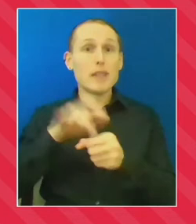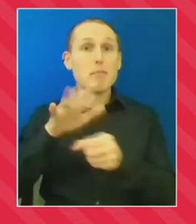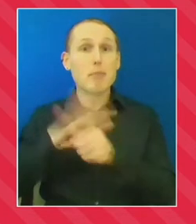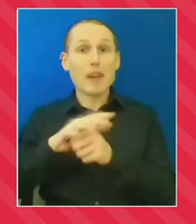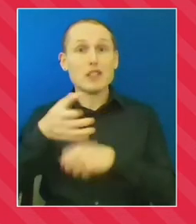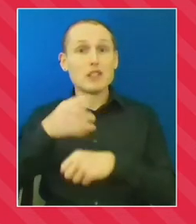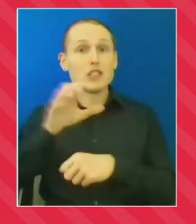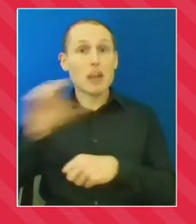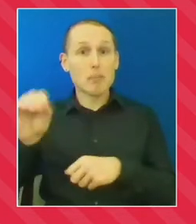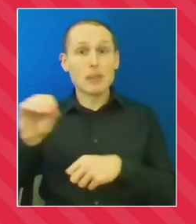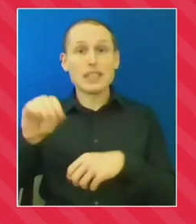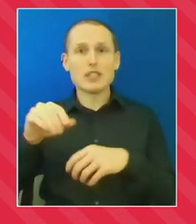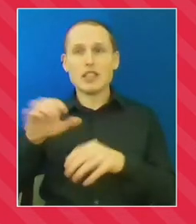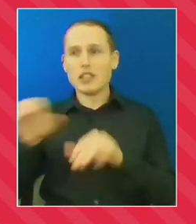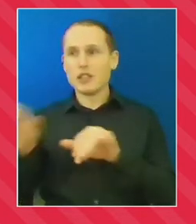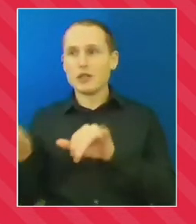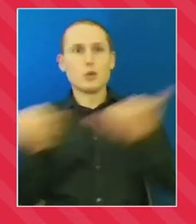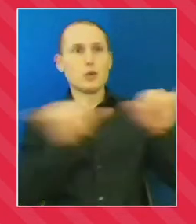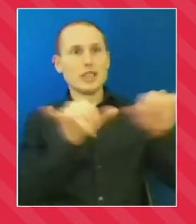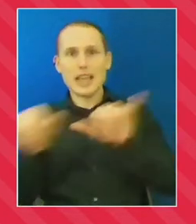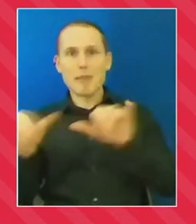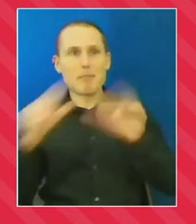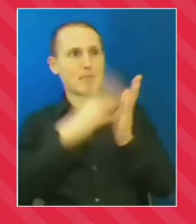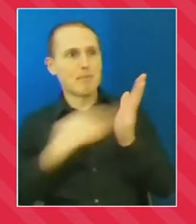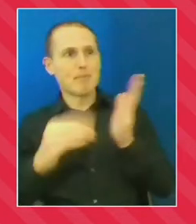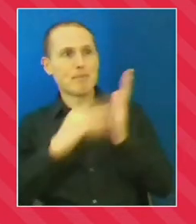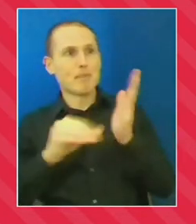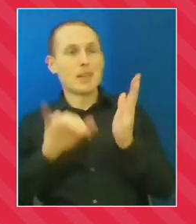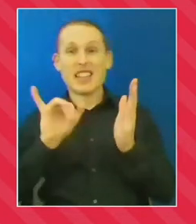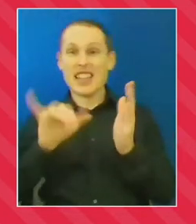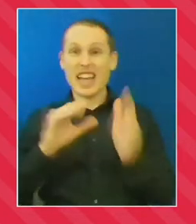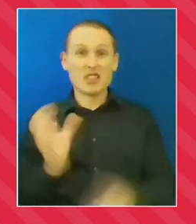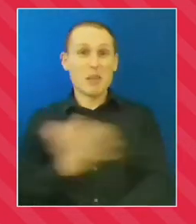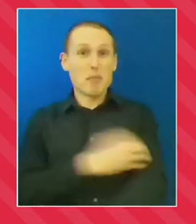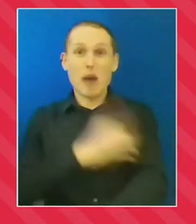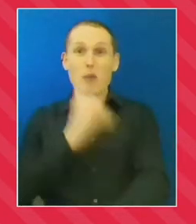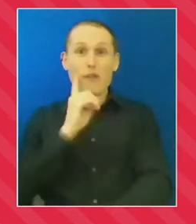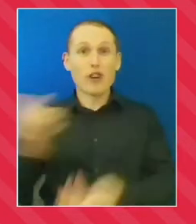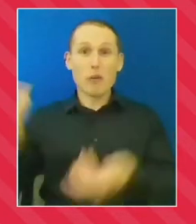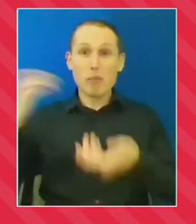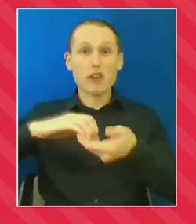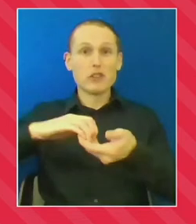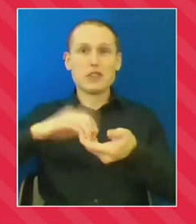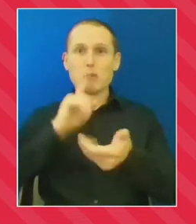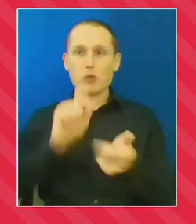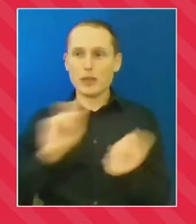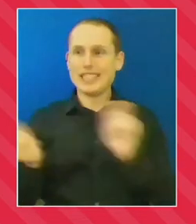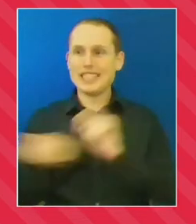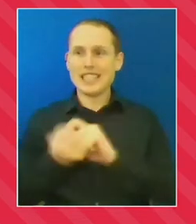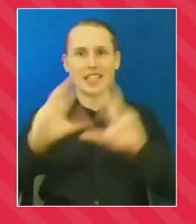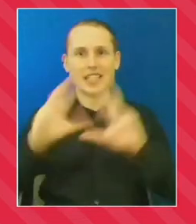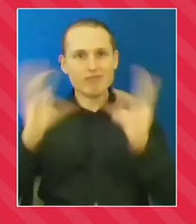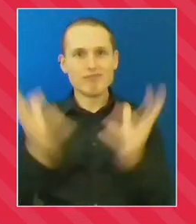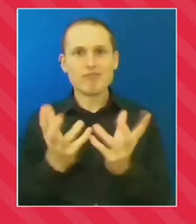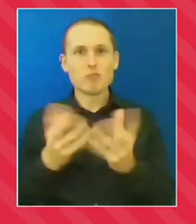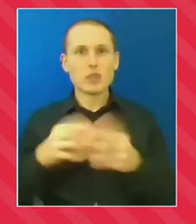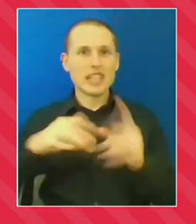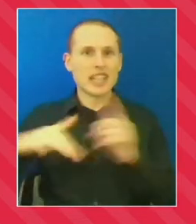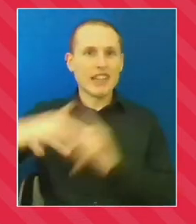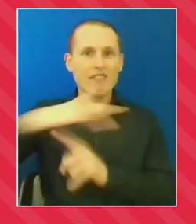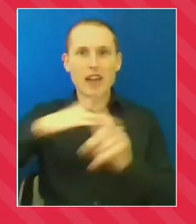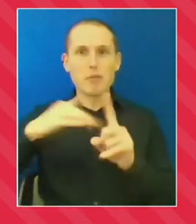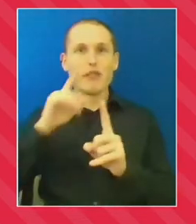mean, that really is the catalyzing power of partnerships to really change the landscape. And, you know, at least from the PHA side, a